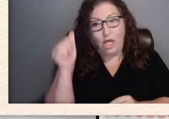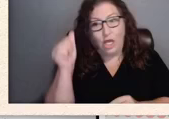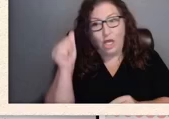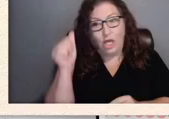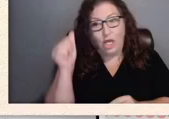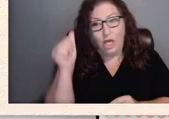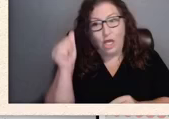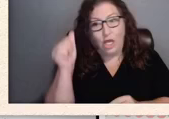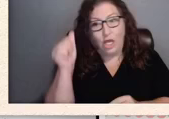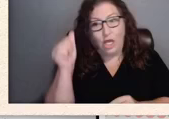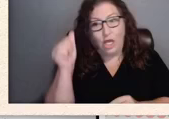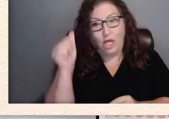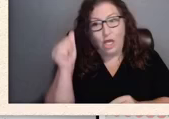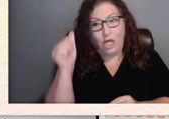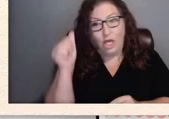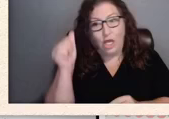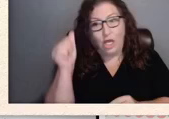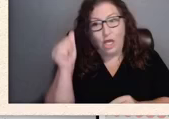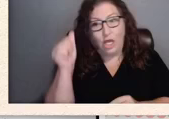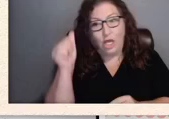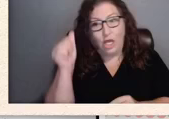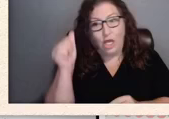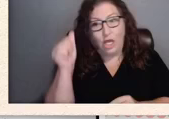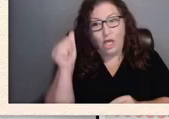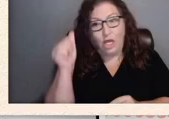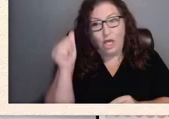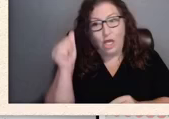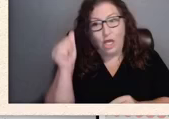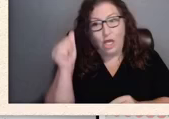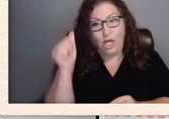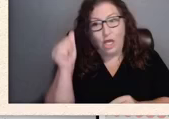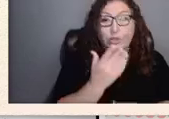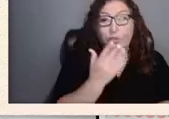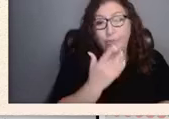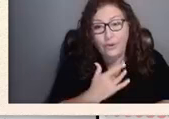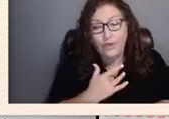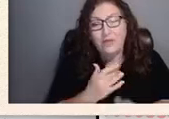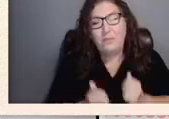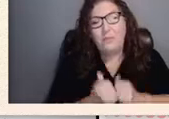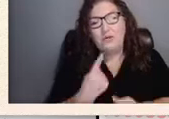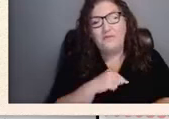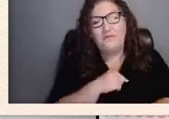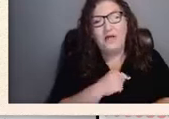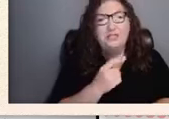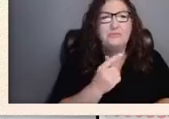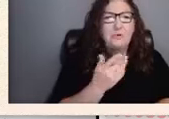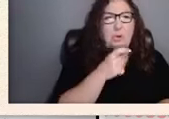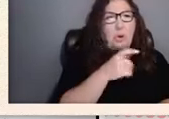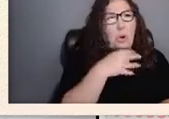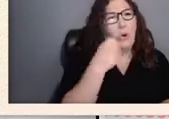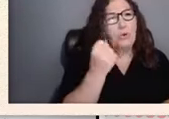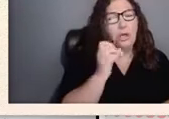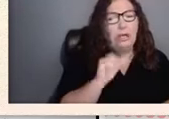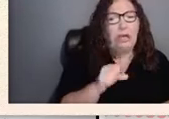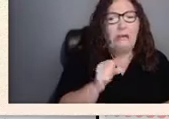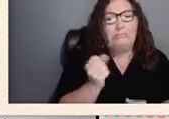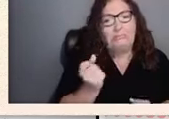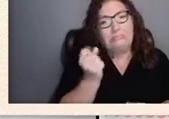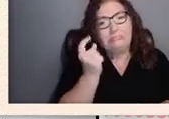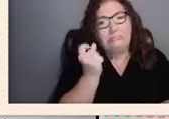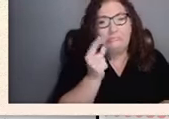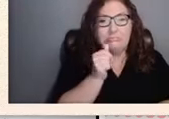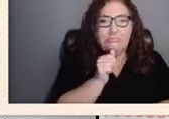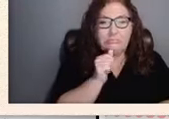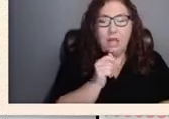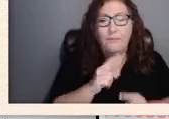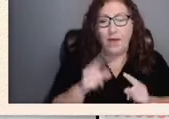been canceled, things like graduations, birthdays, and for most of us who are older, we can sort of put that in perspective. But for younger individuals, they may